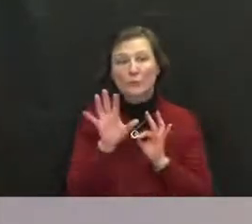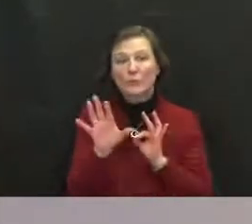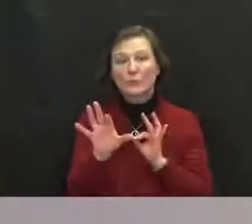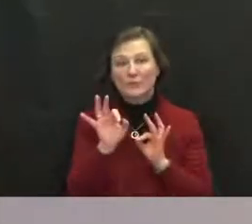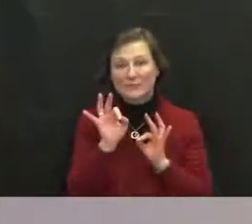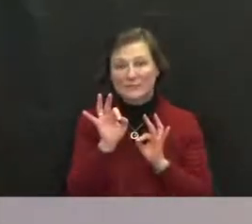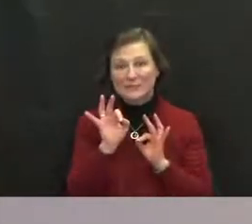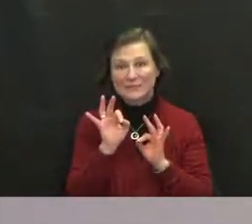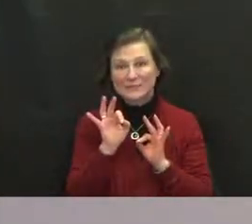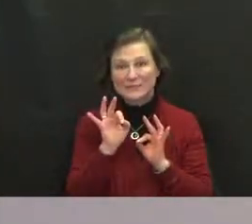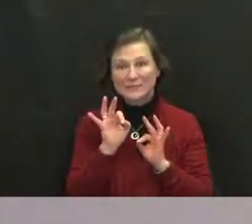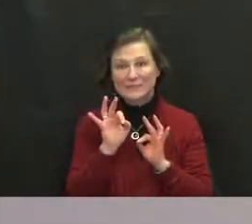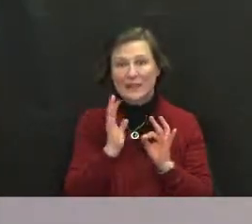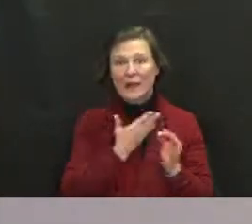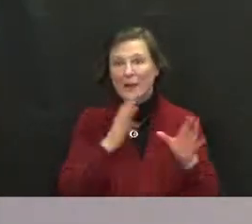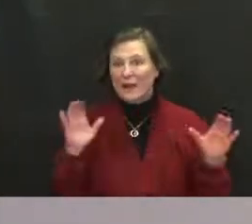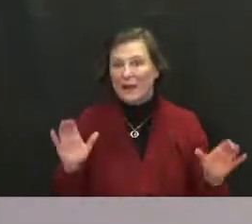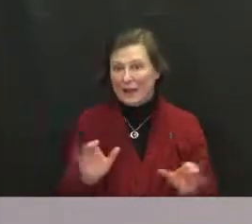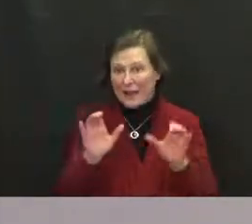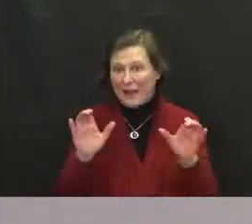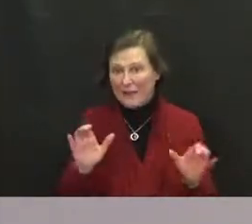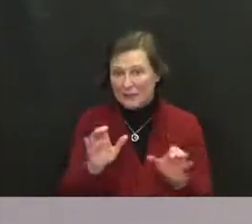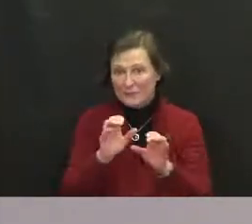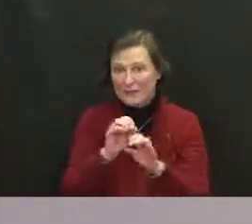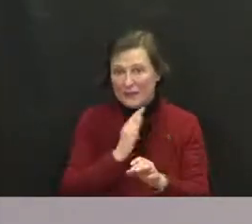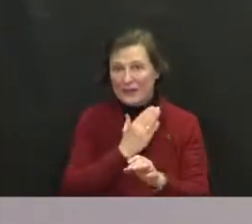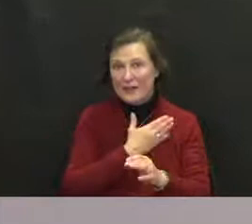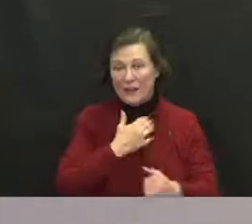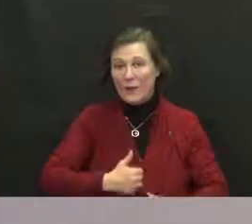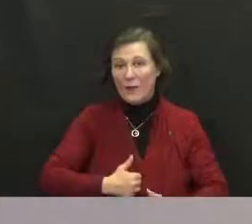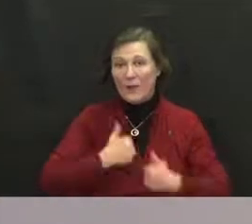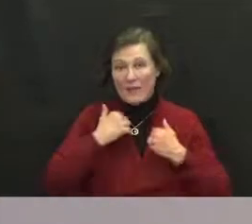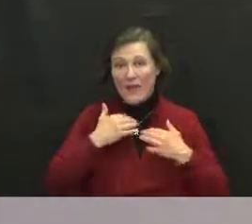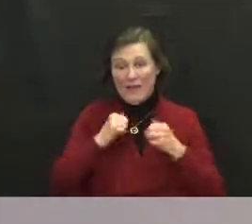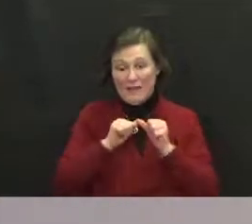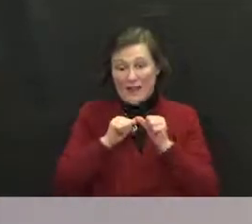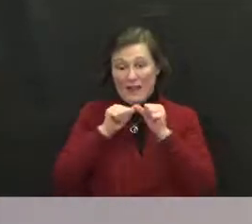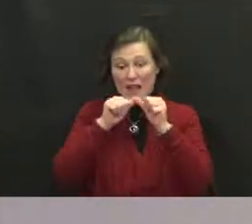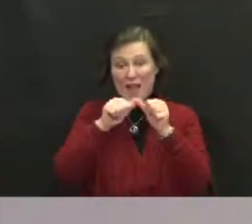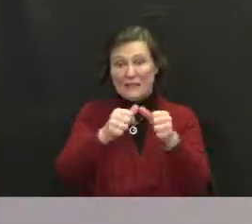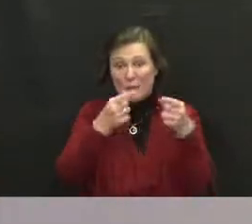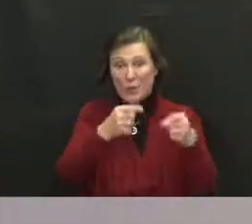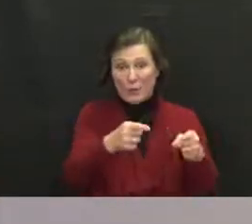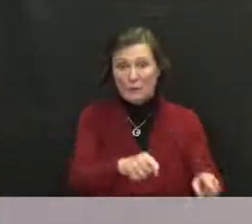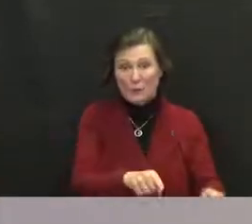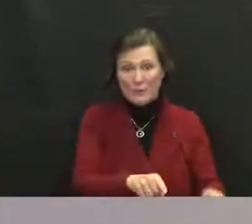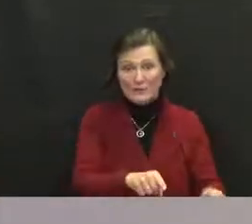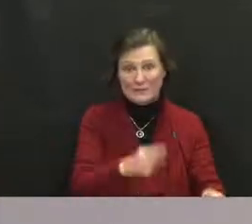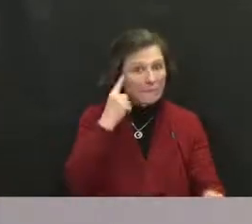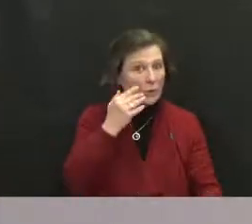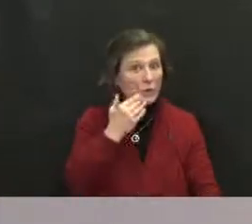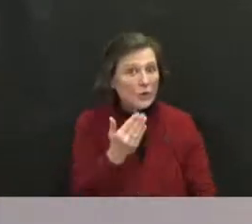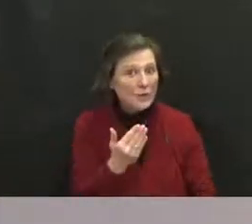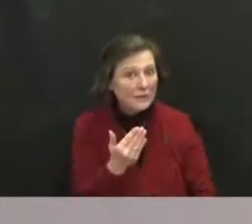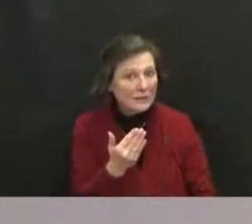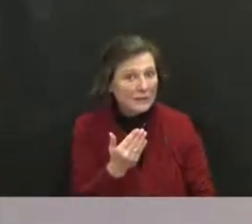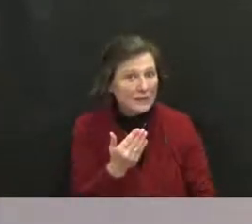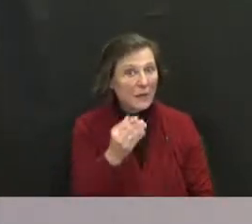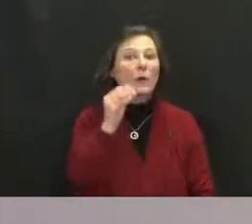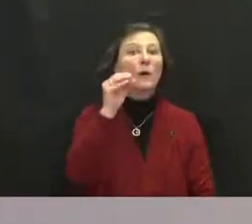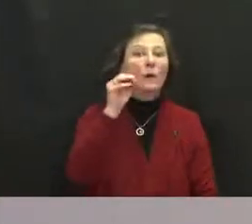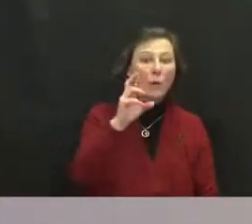our actions in our lives, they do have lasting consequences for good or for